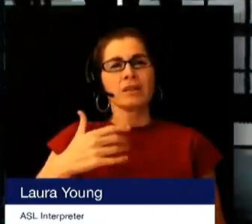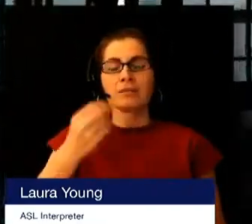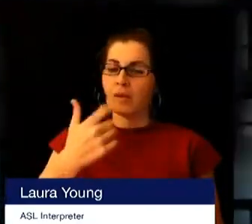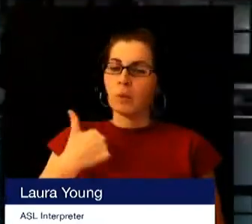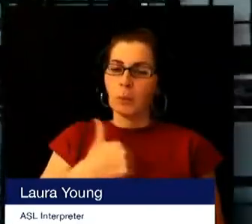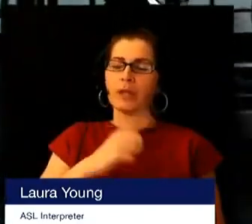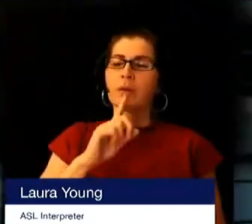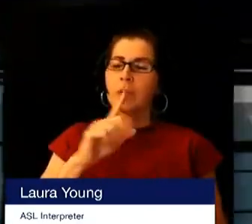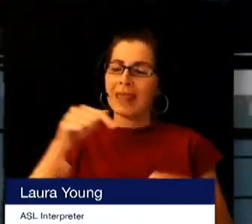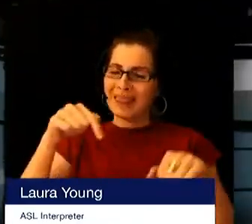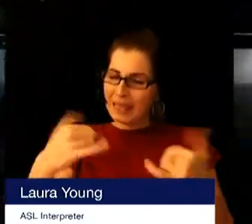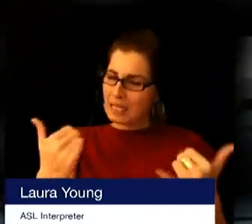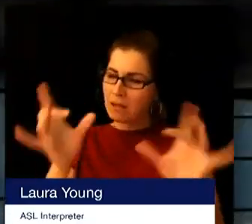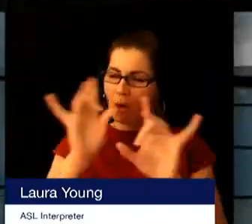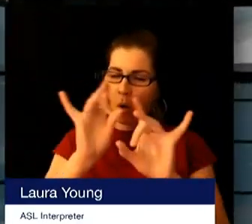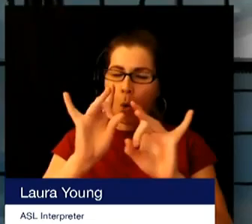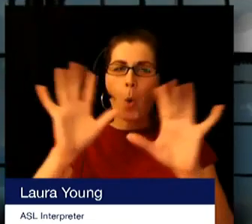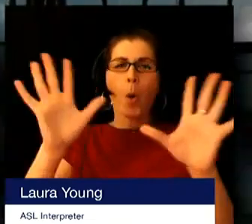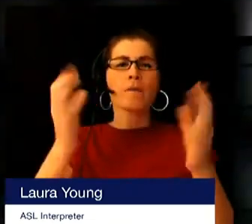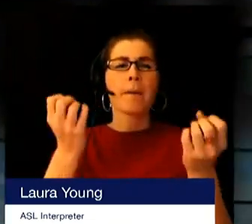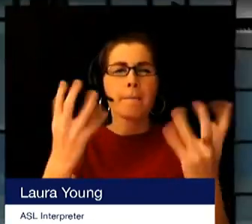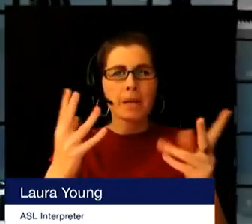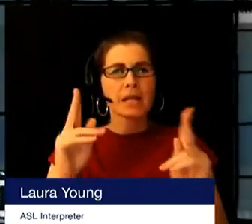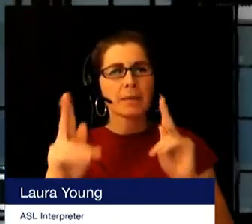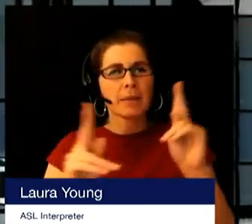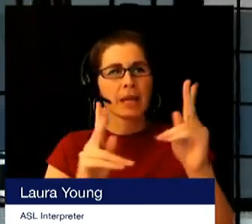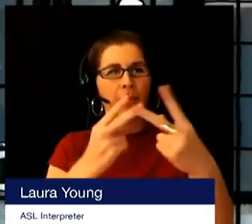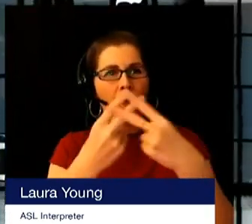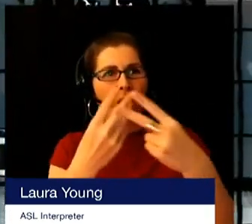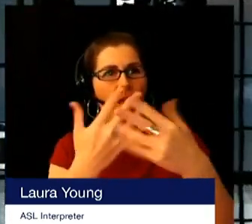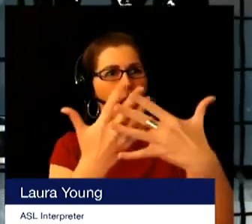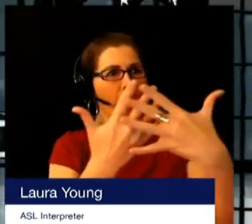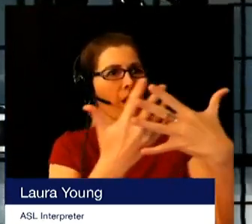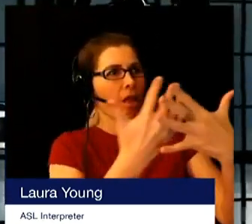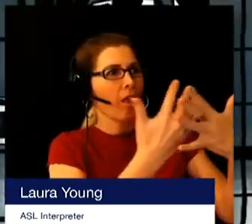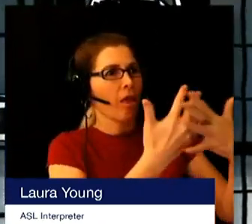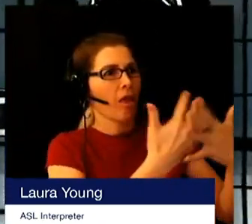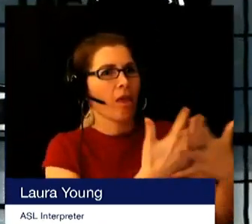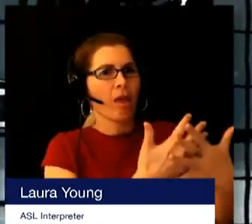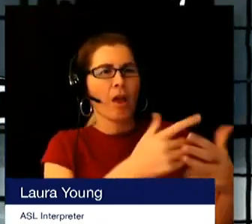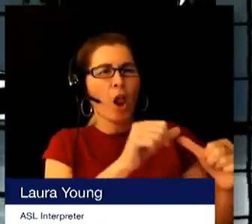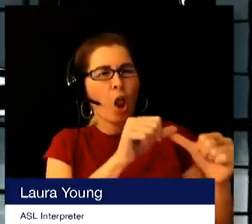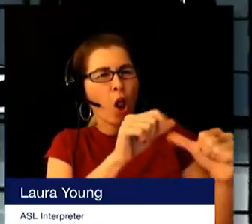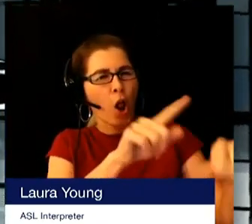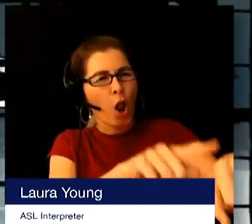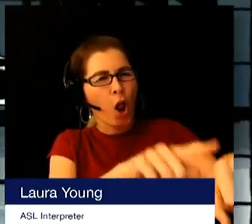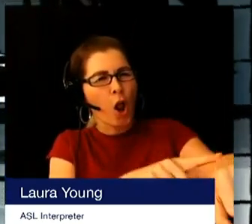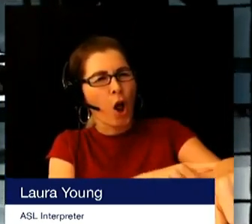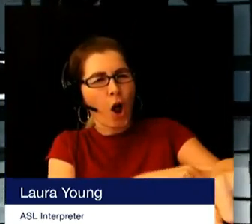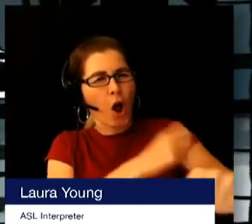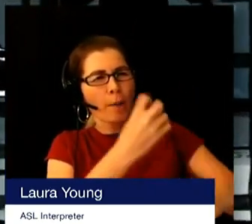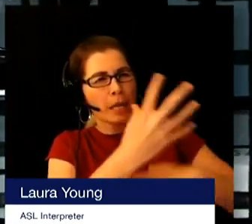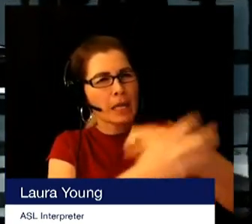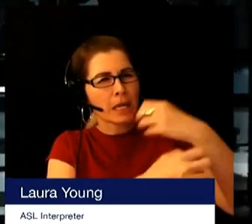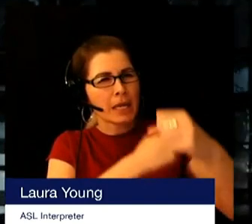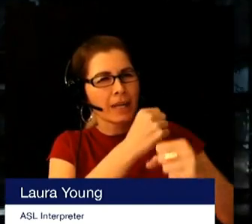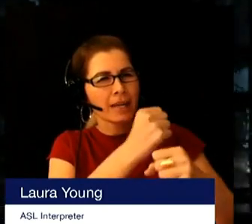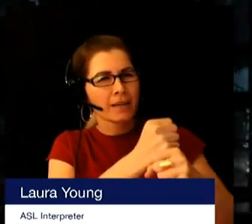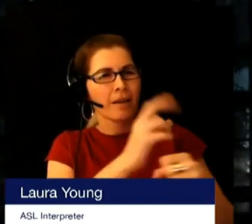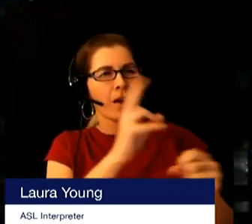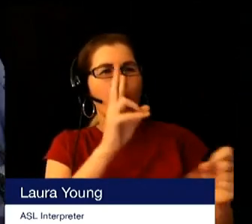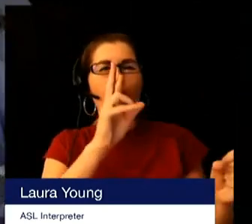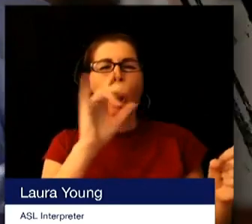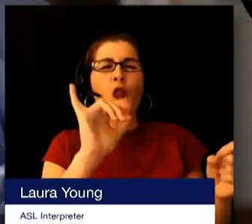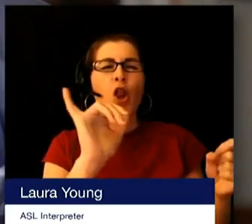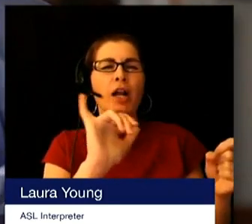got so many people locked up doing such long sentences that it's almost like releasing a pressure